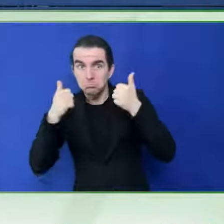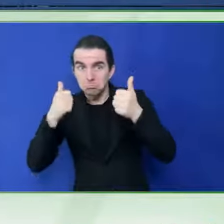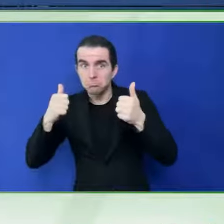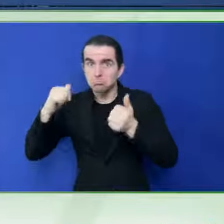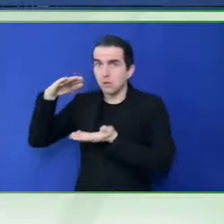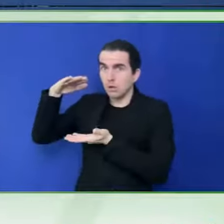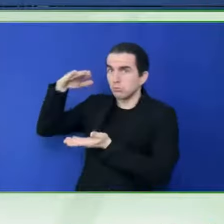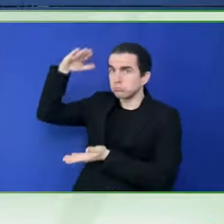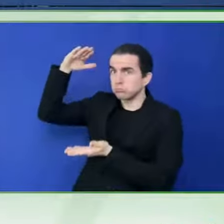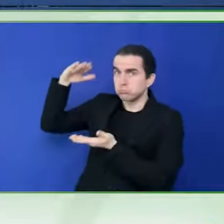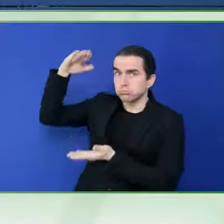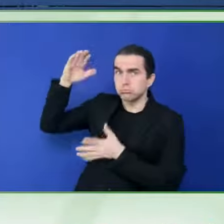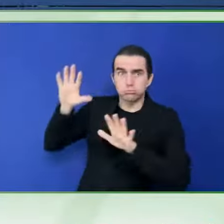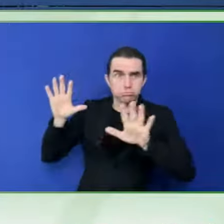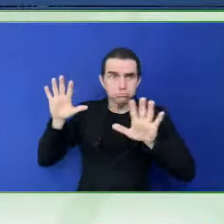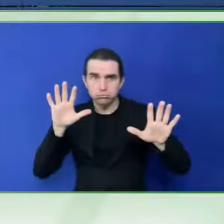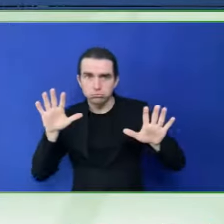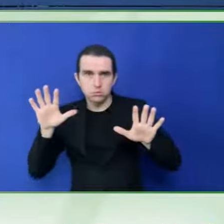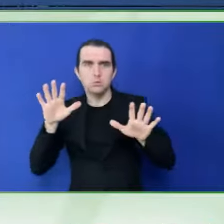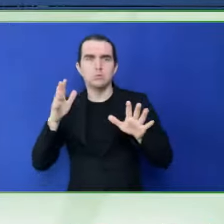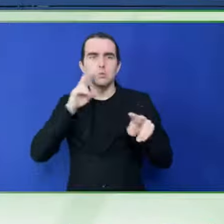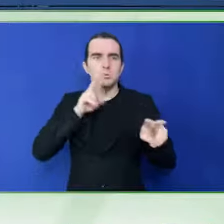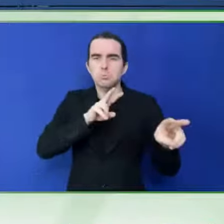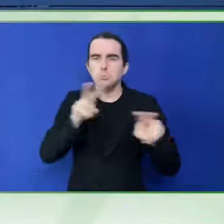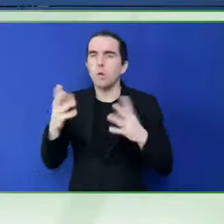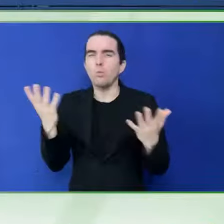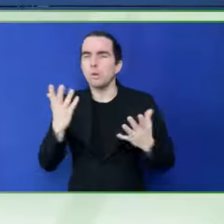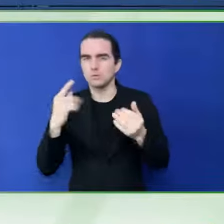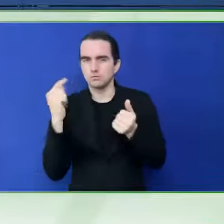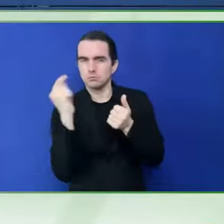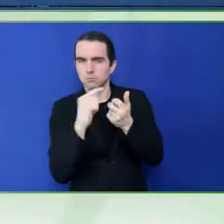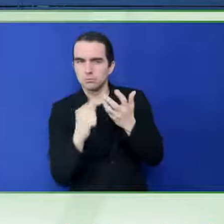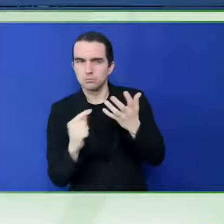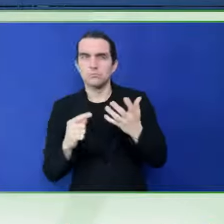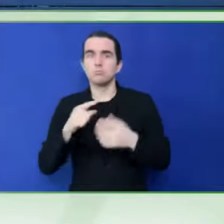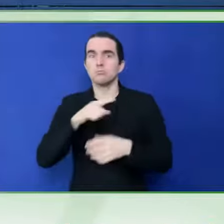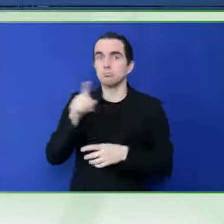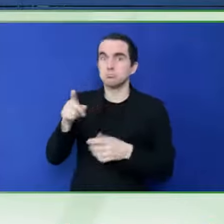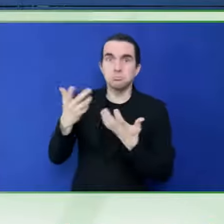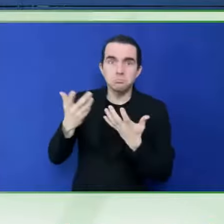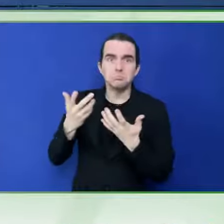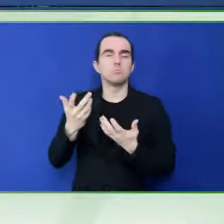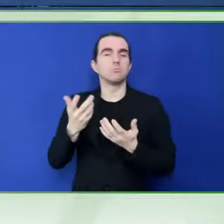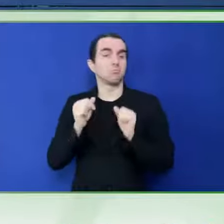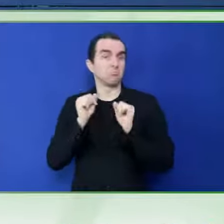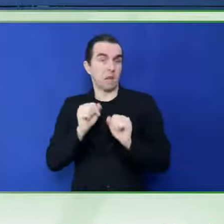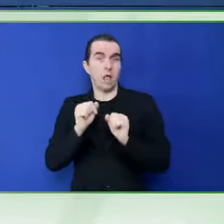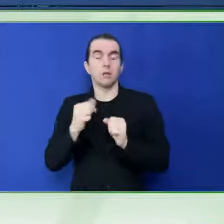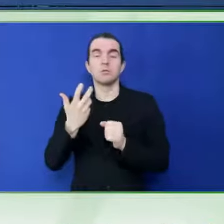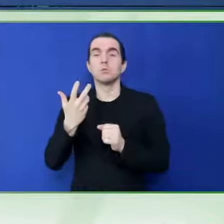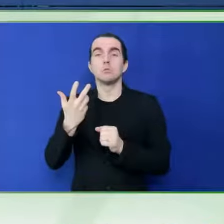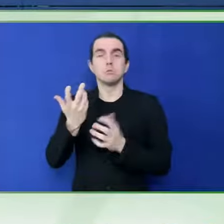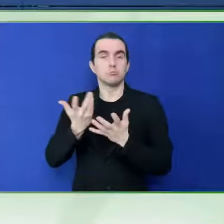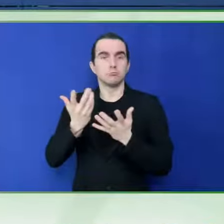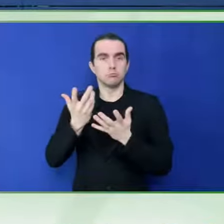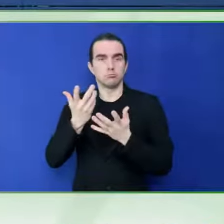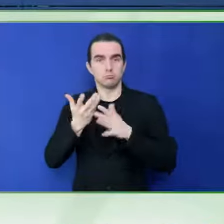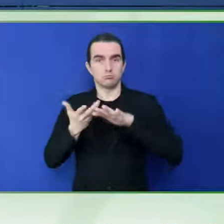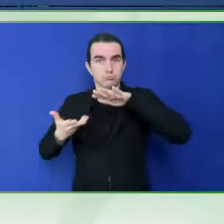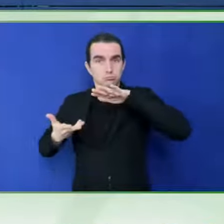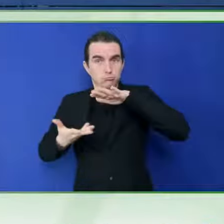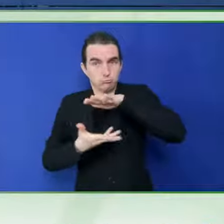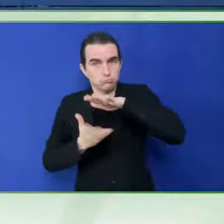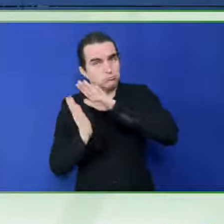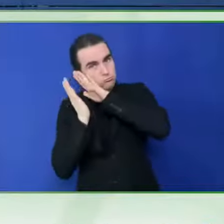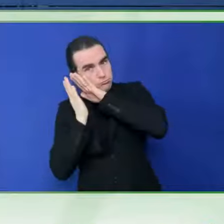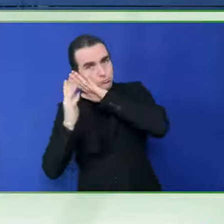fire. And then we'll look at the bathroom, check that how many grab rails there are. I need at least 3 grab